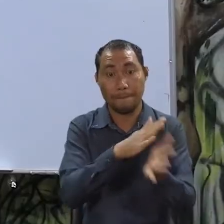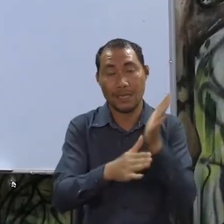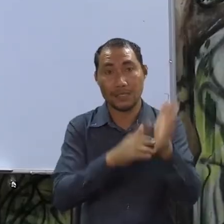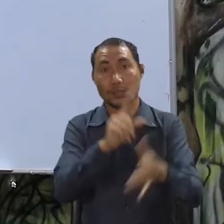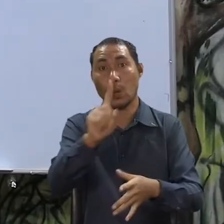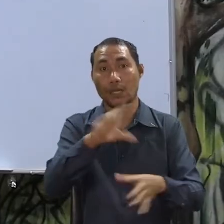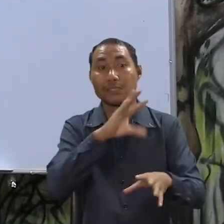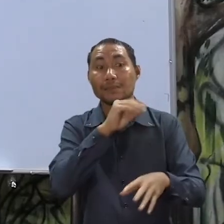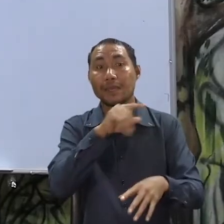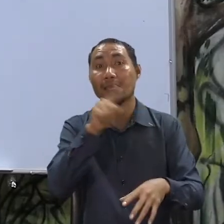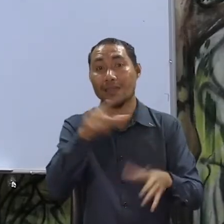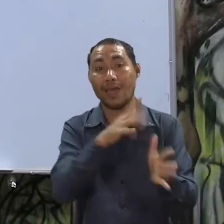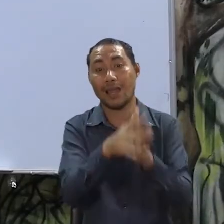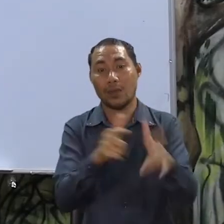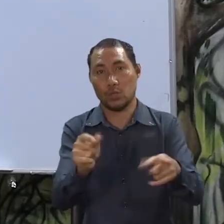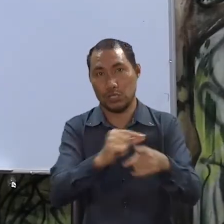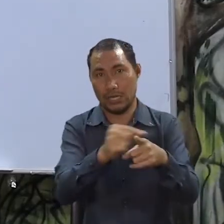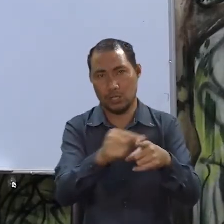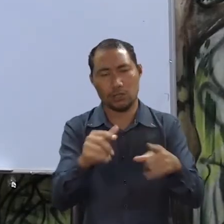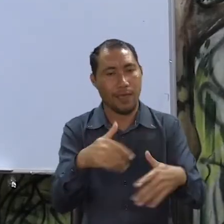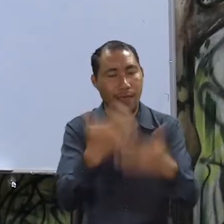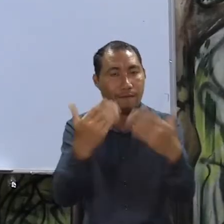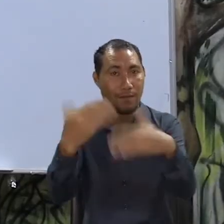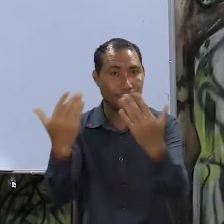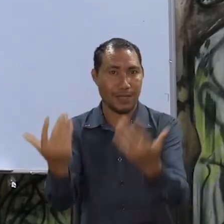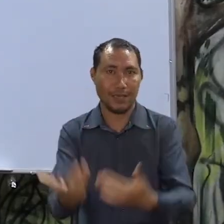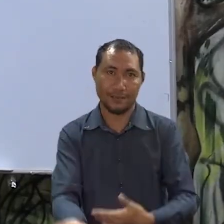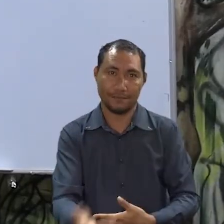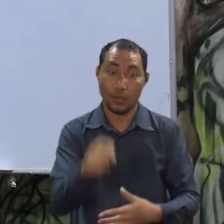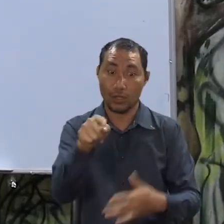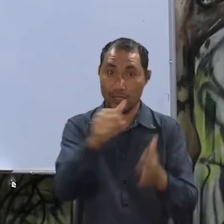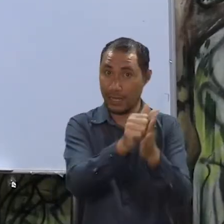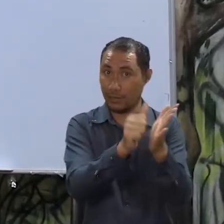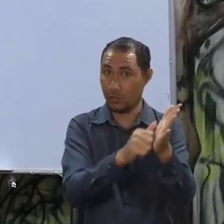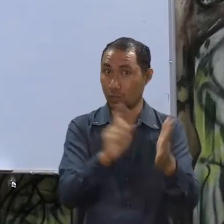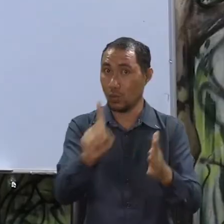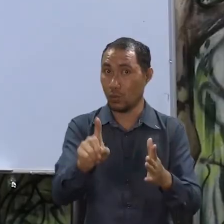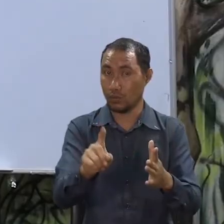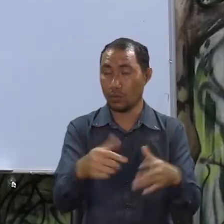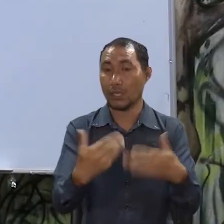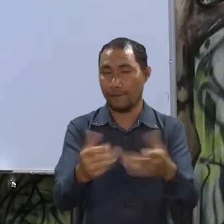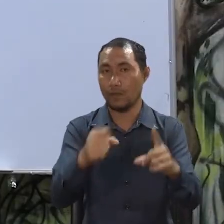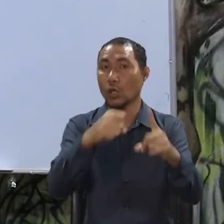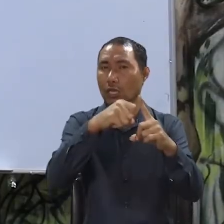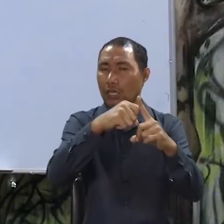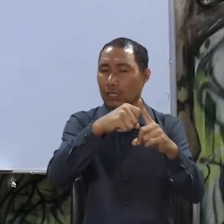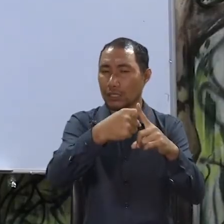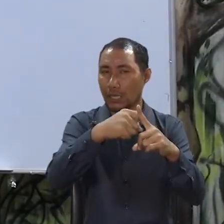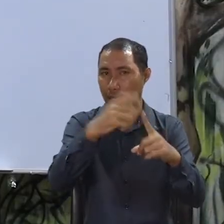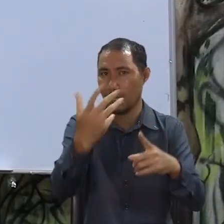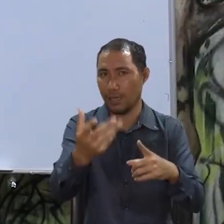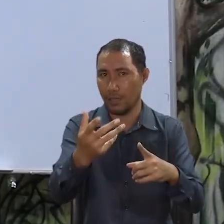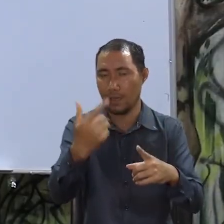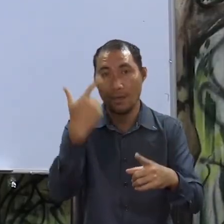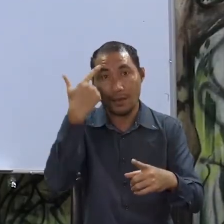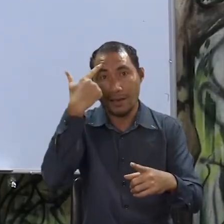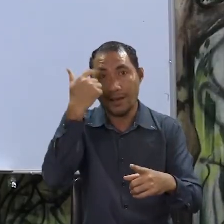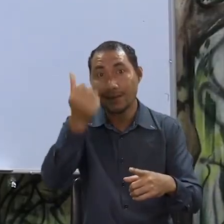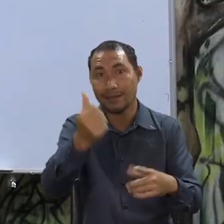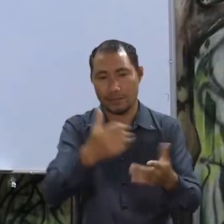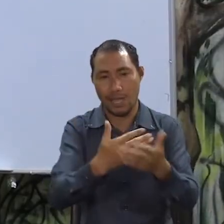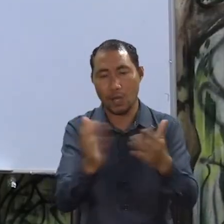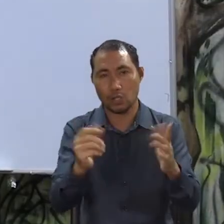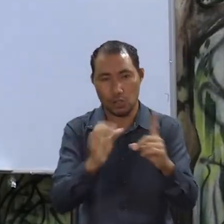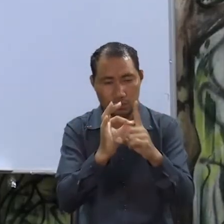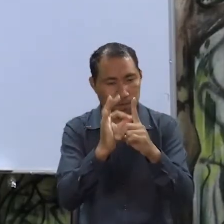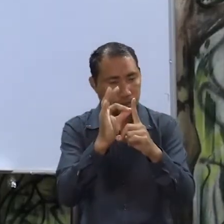language every day. So this lesson will give us key ideas on how to improve the